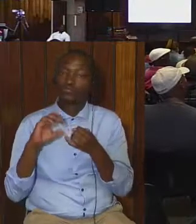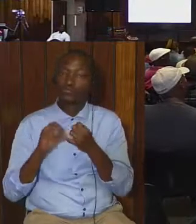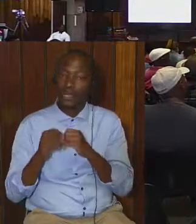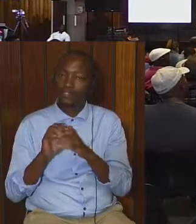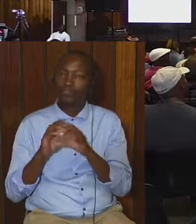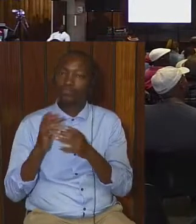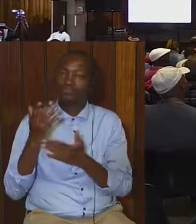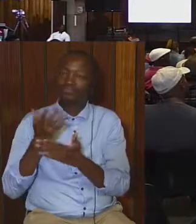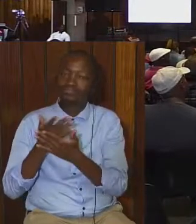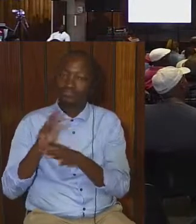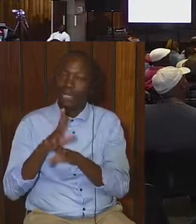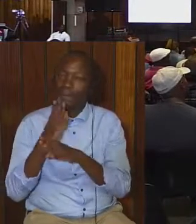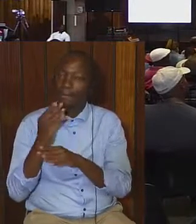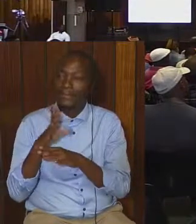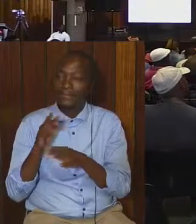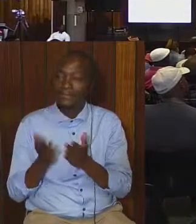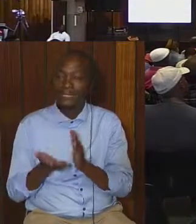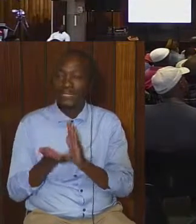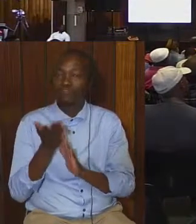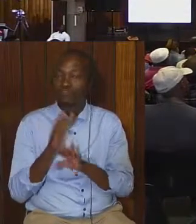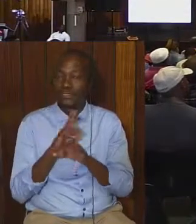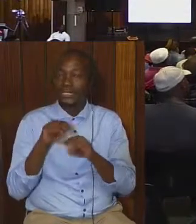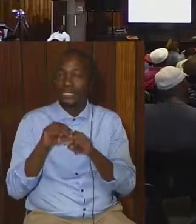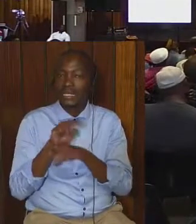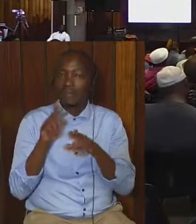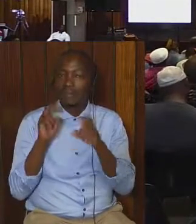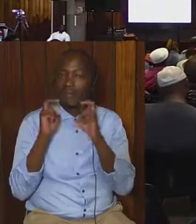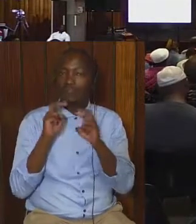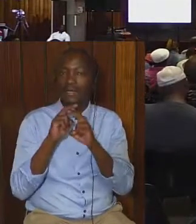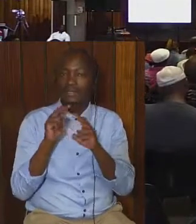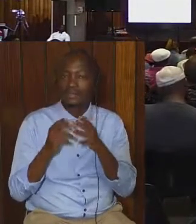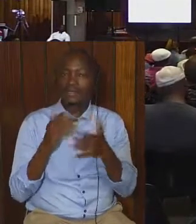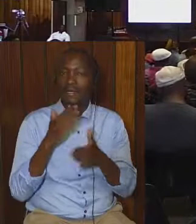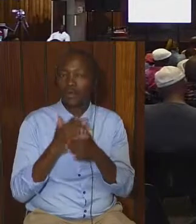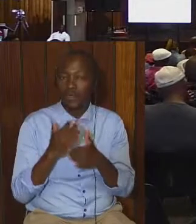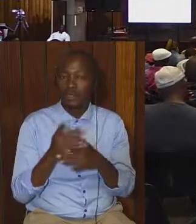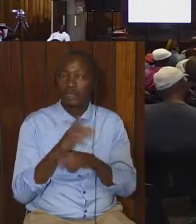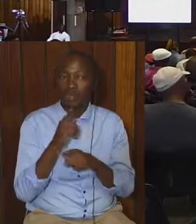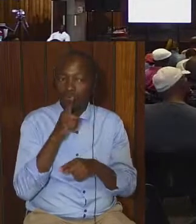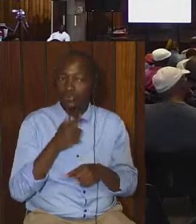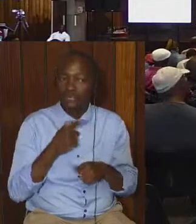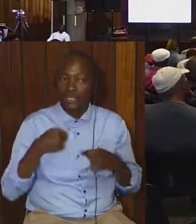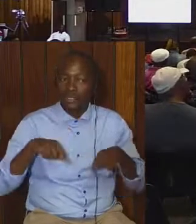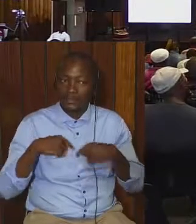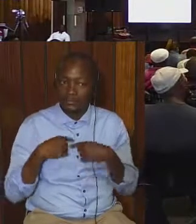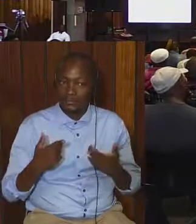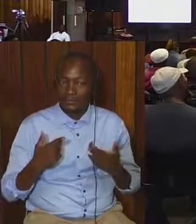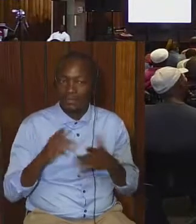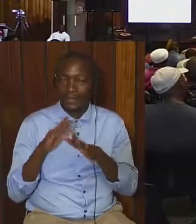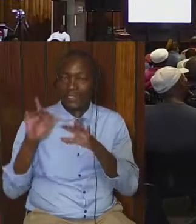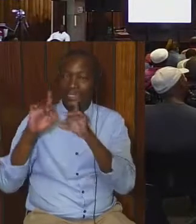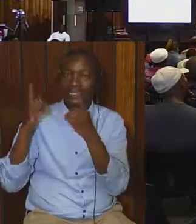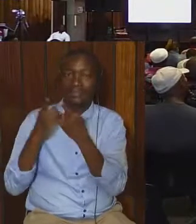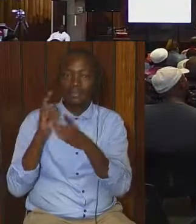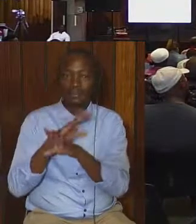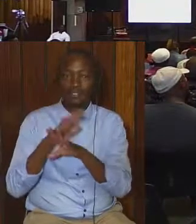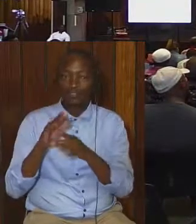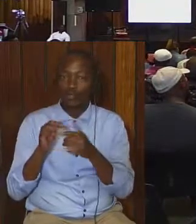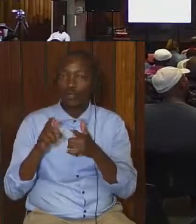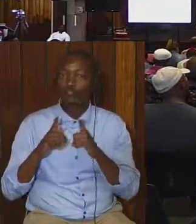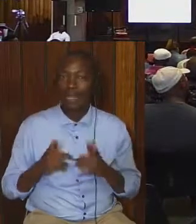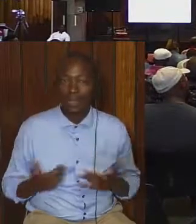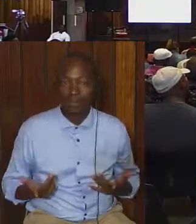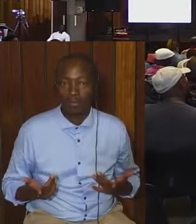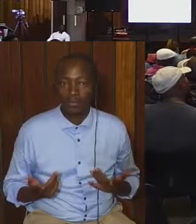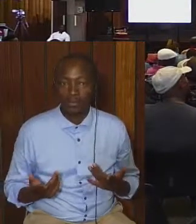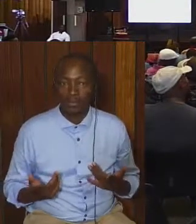operators saying that, can you increase the number of buses that are operating? They always tell us that the department is not going to allow.